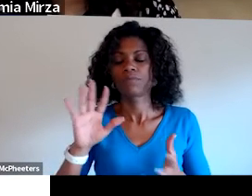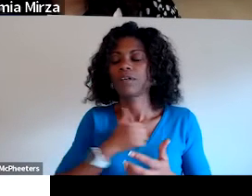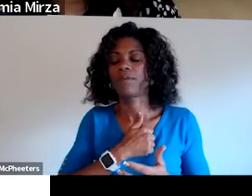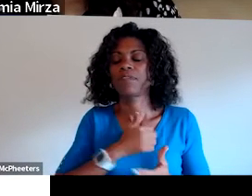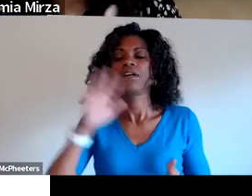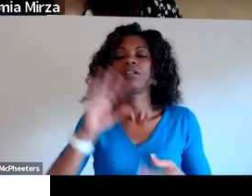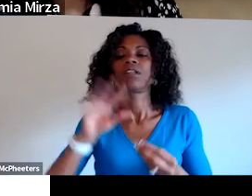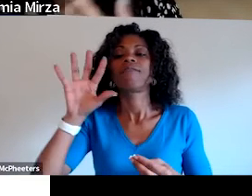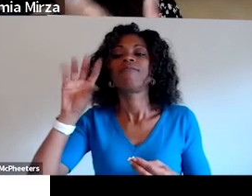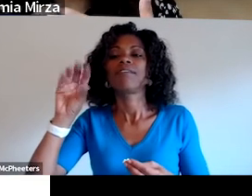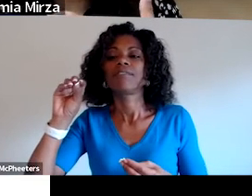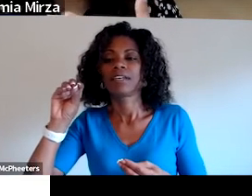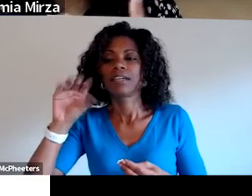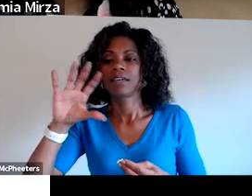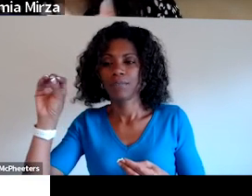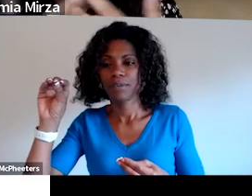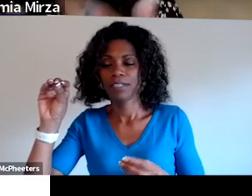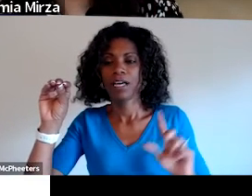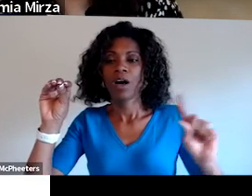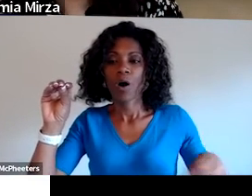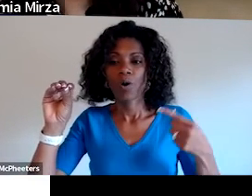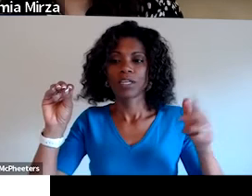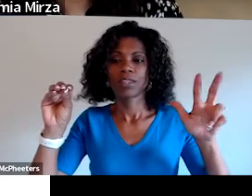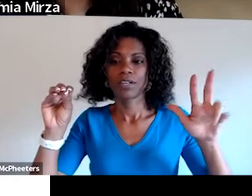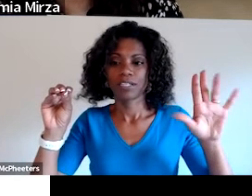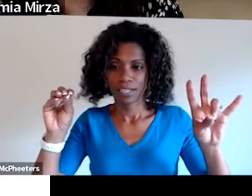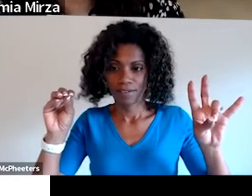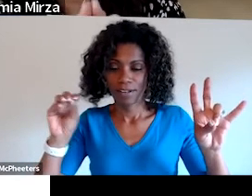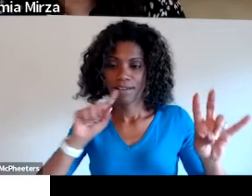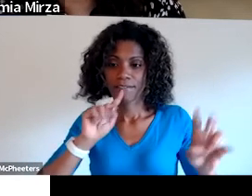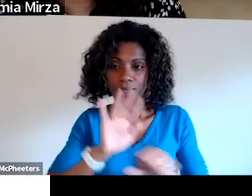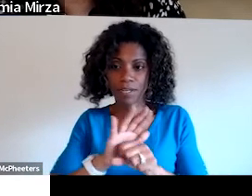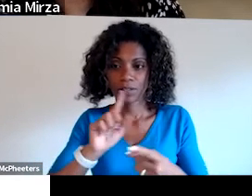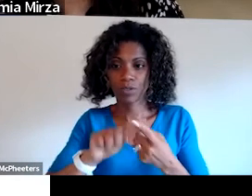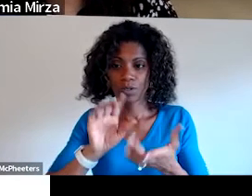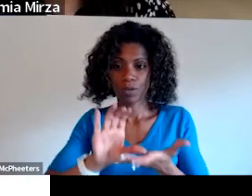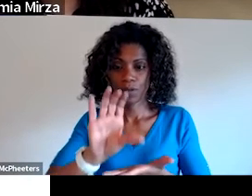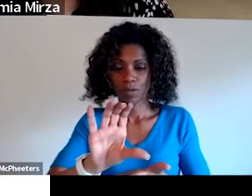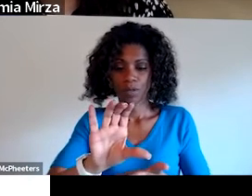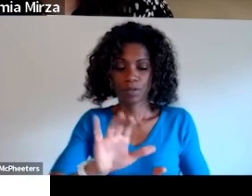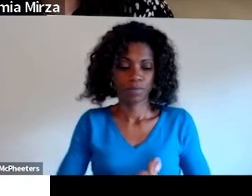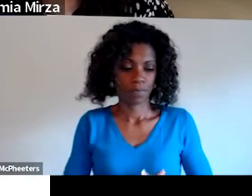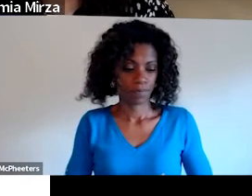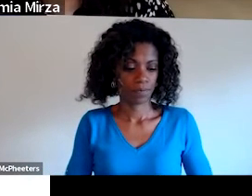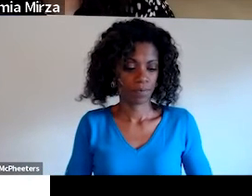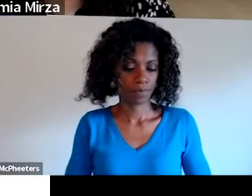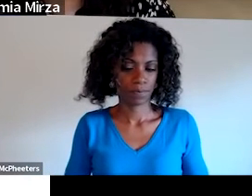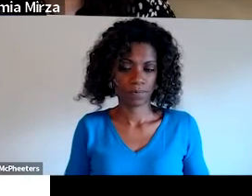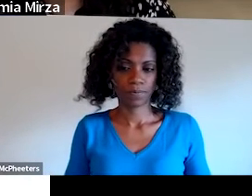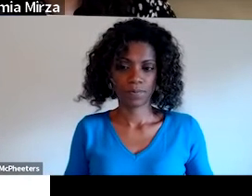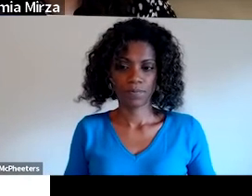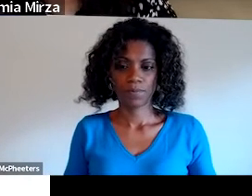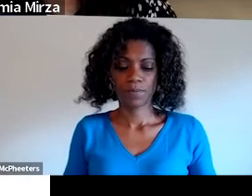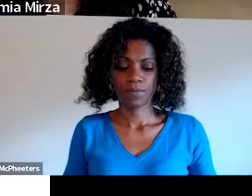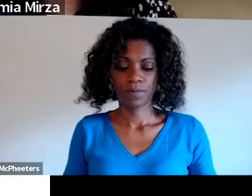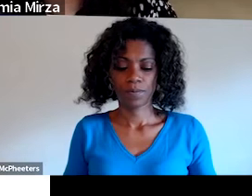of this study. So it just goes to show that in these 2 years, even though there is a major pledge, we haven't quite seen those funds